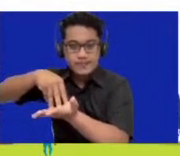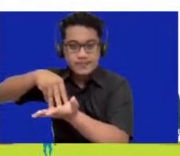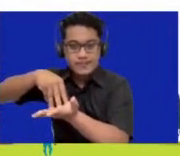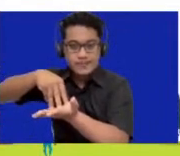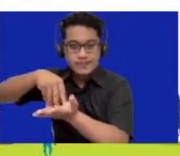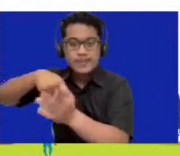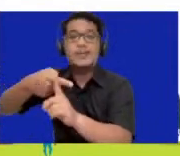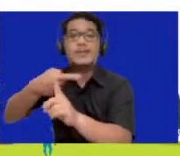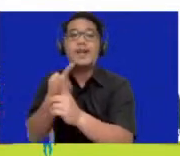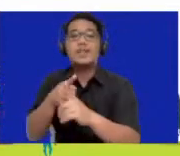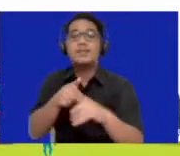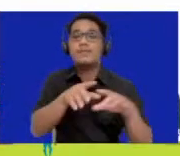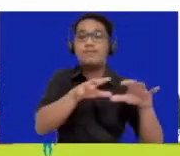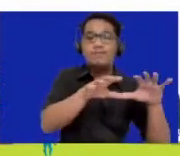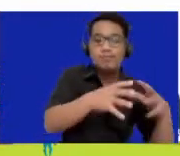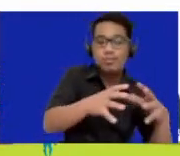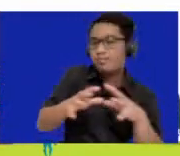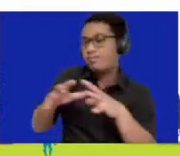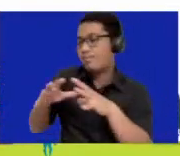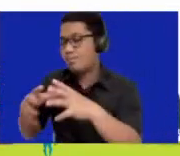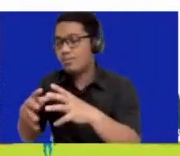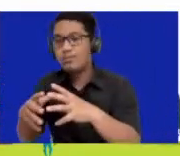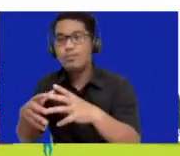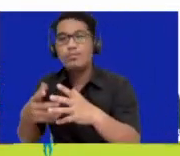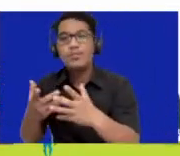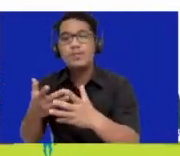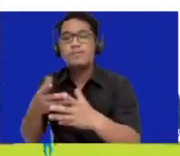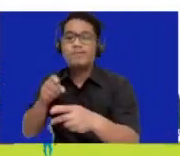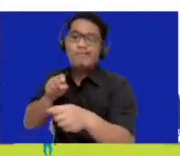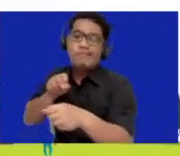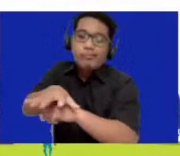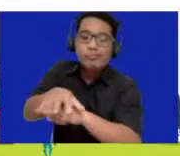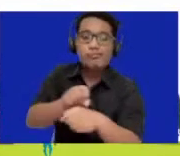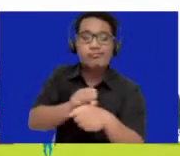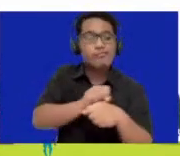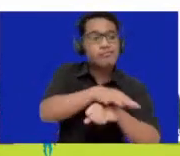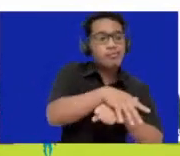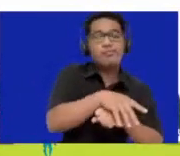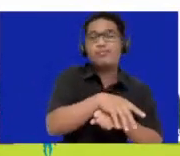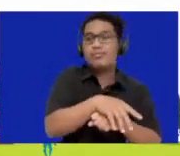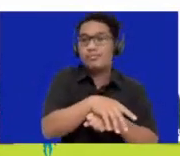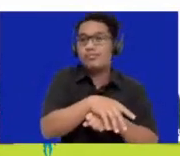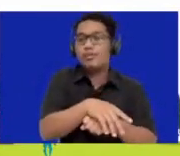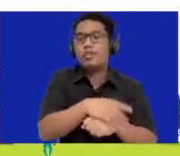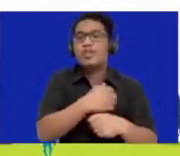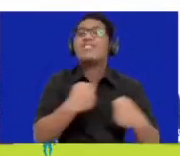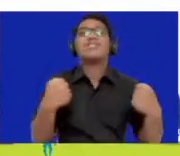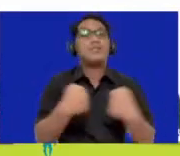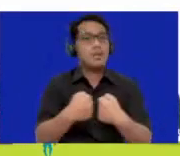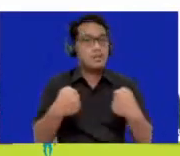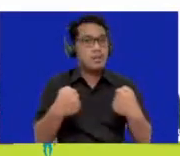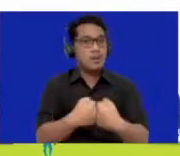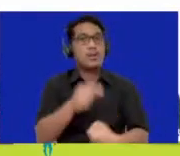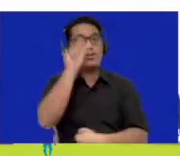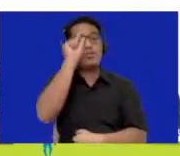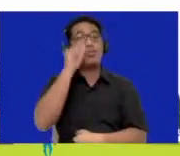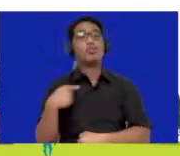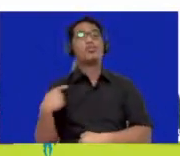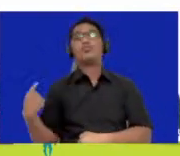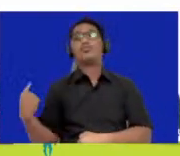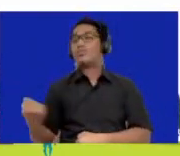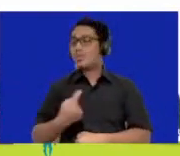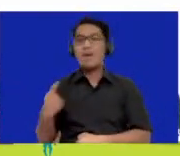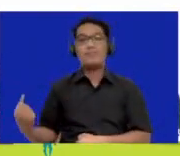to natural hazards poses a serious challenge to development. In a multi-disaster prone